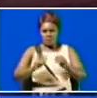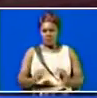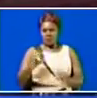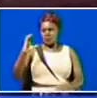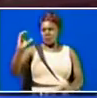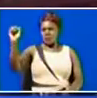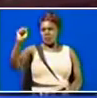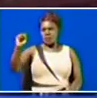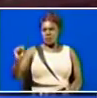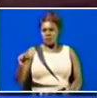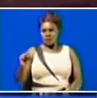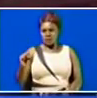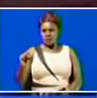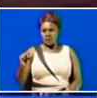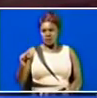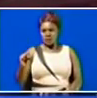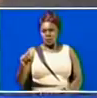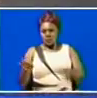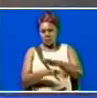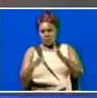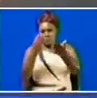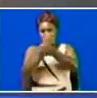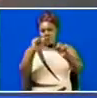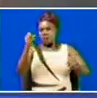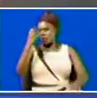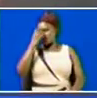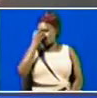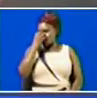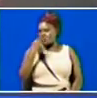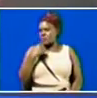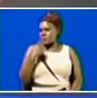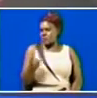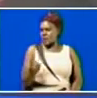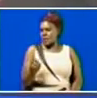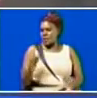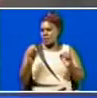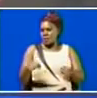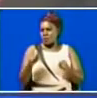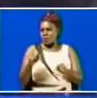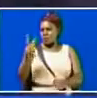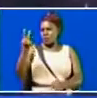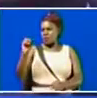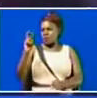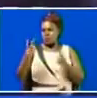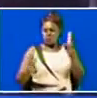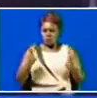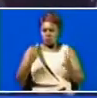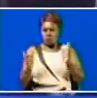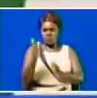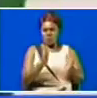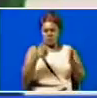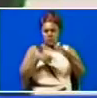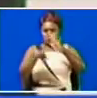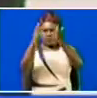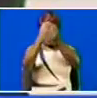Cabinet Minister Soita Shitanda, Deputy President William Ruto hinted at what would be his 2022 strategy to State